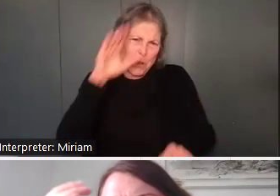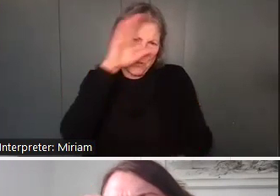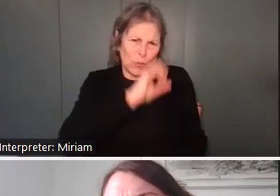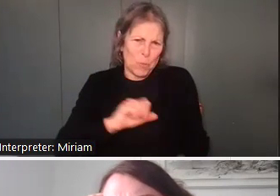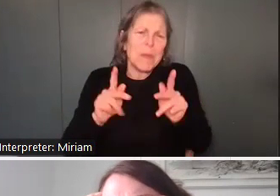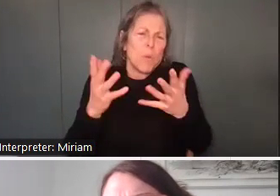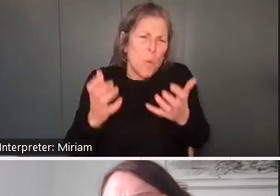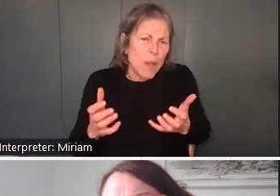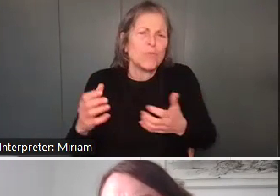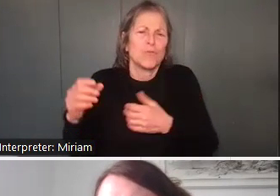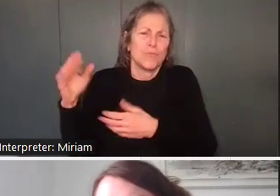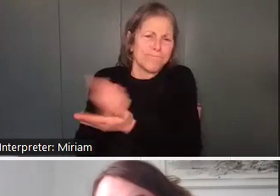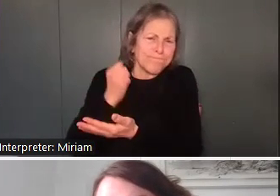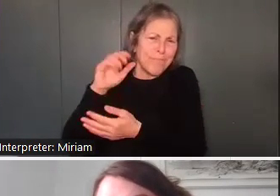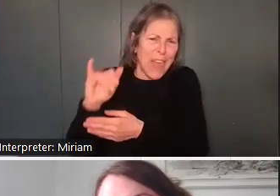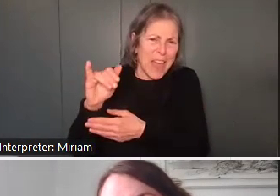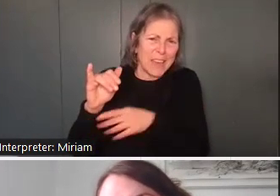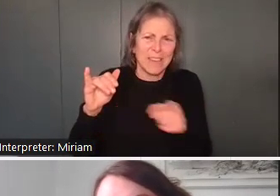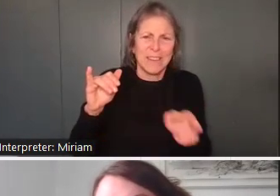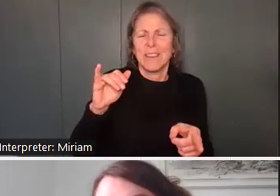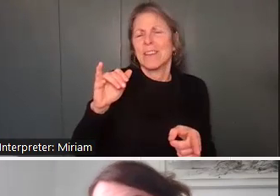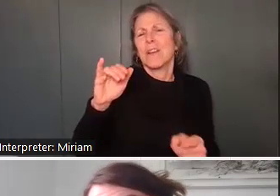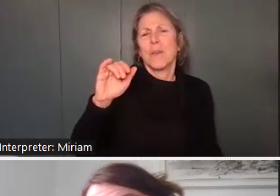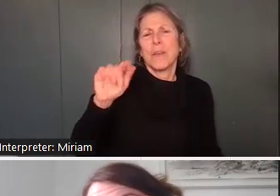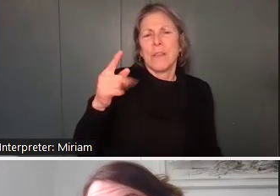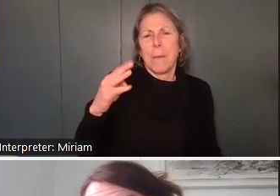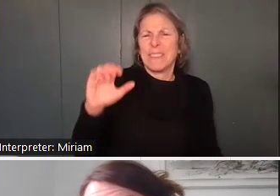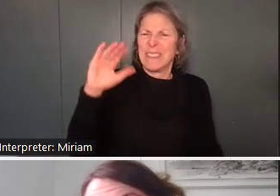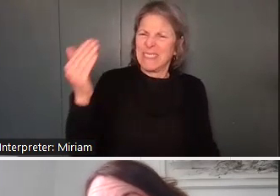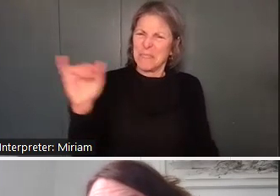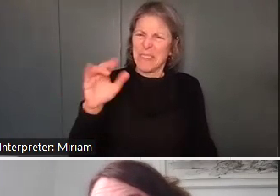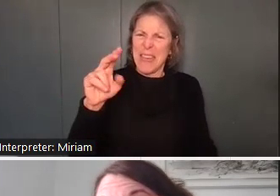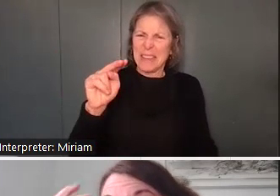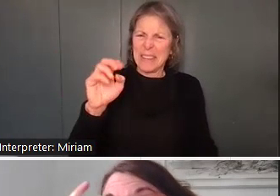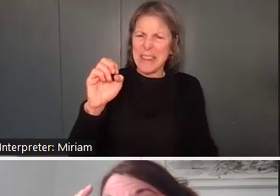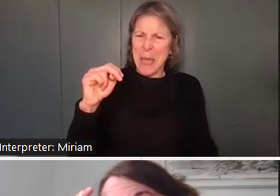that. I guess it seems a little nepotism to me.